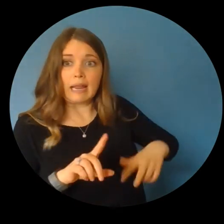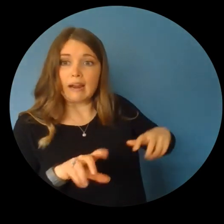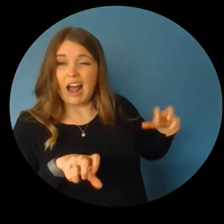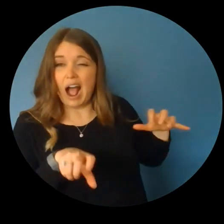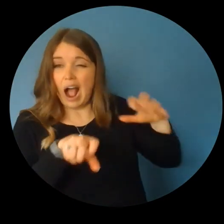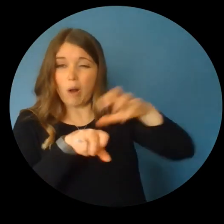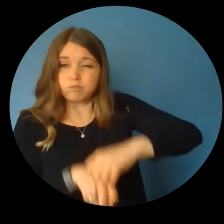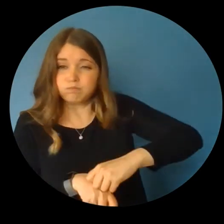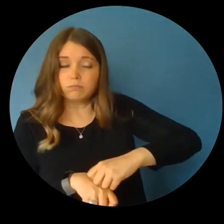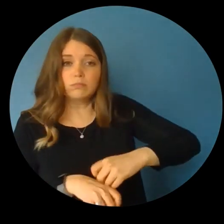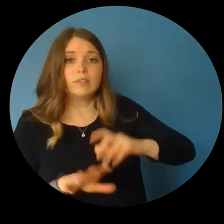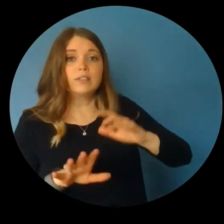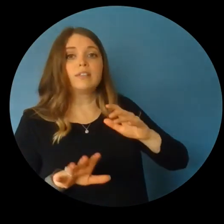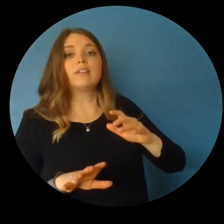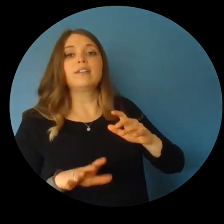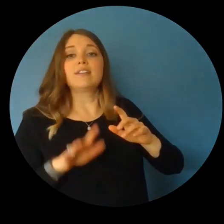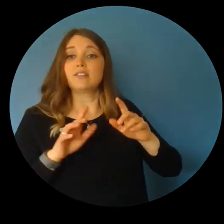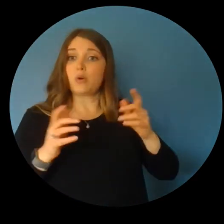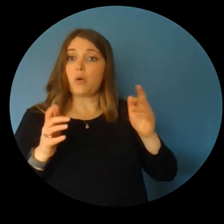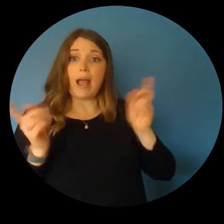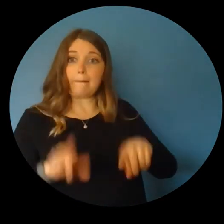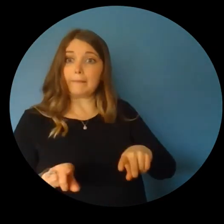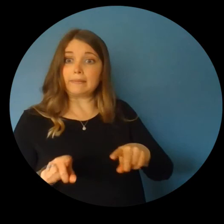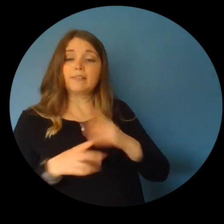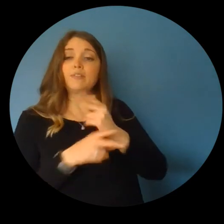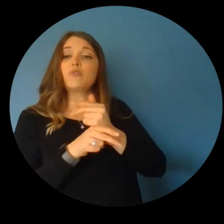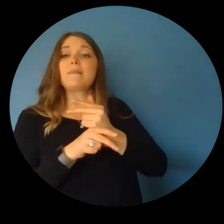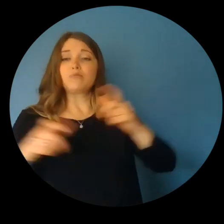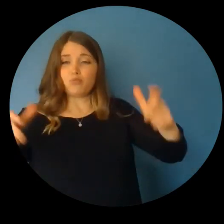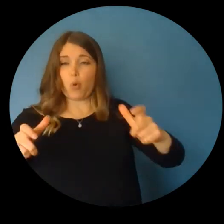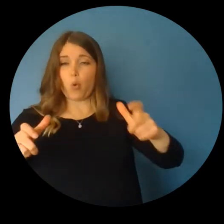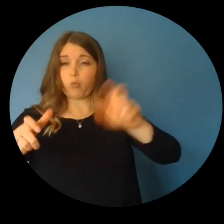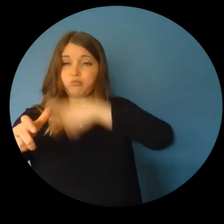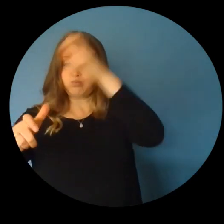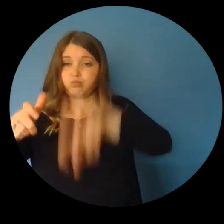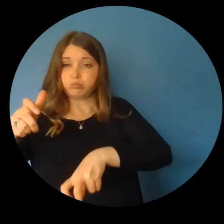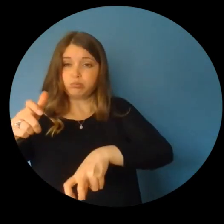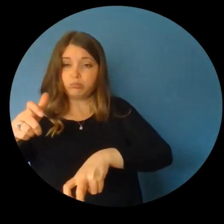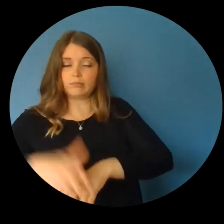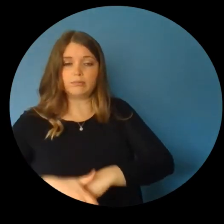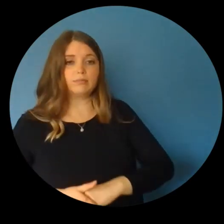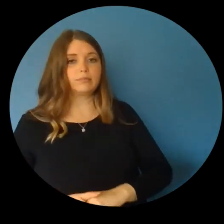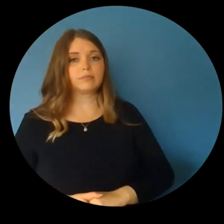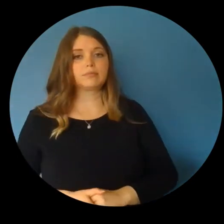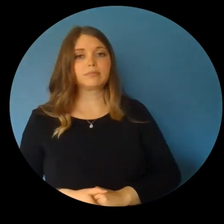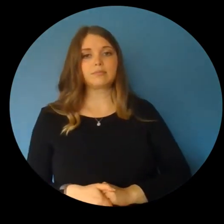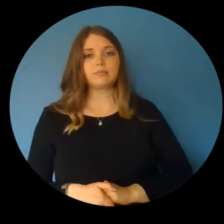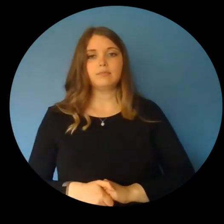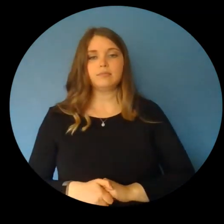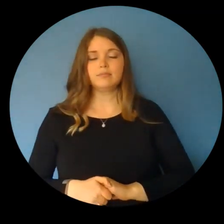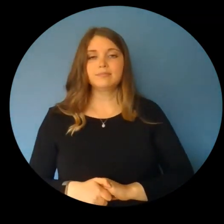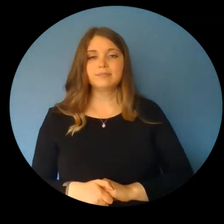with that, Rabbit disappeared into a hole. See Rabbit right there?